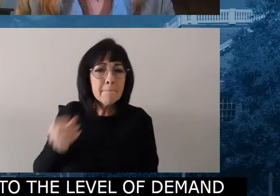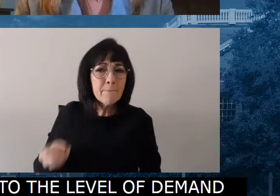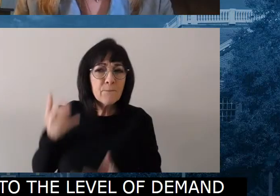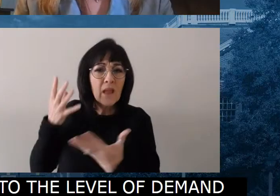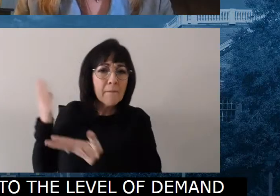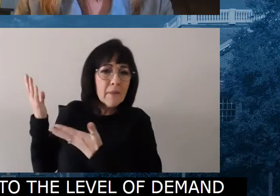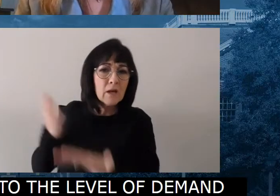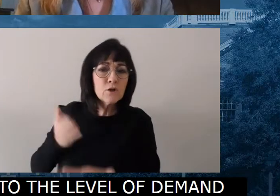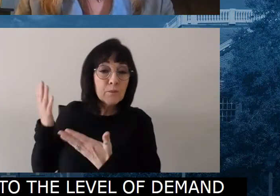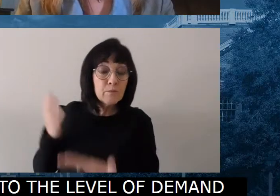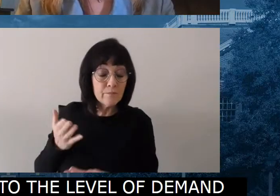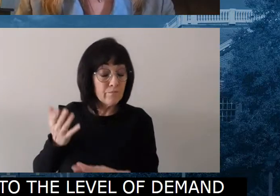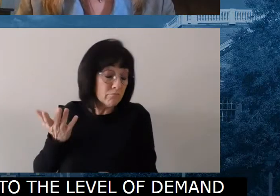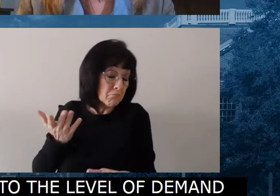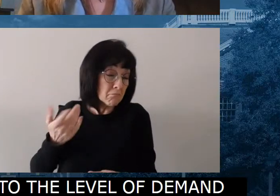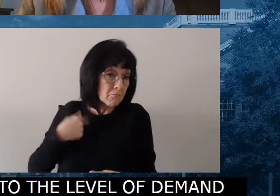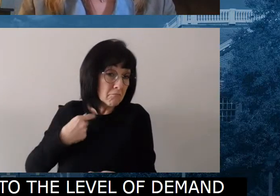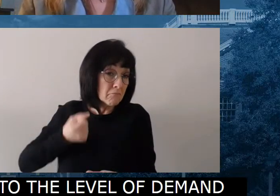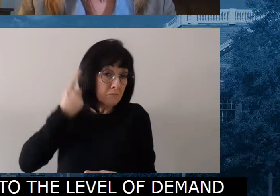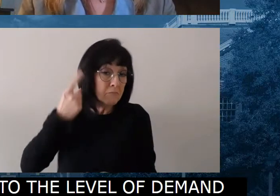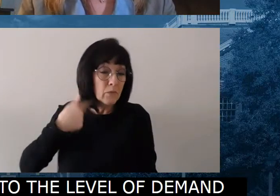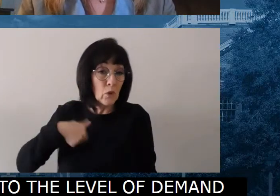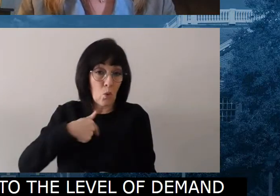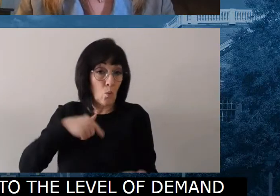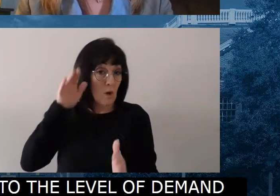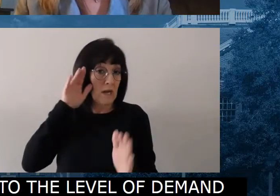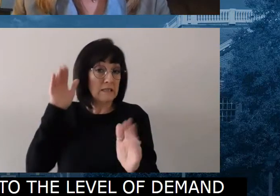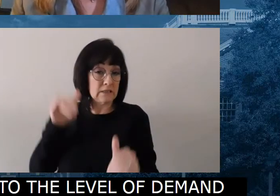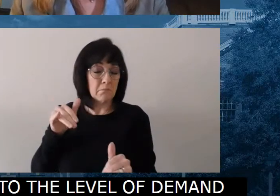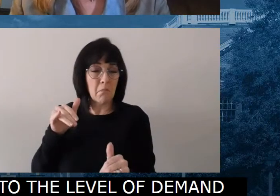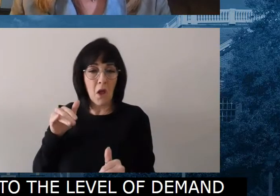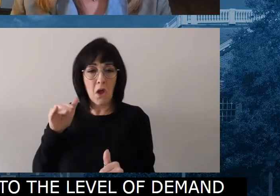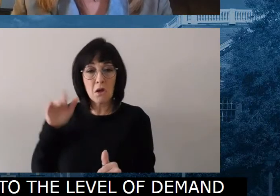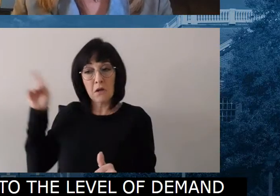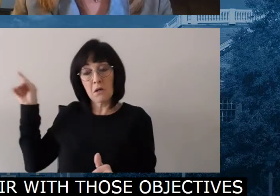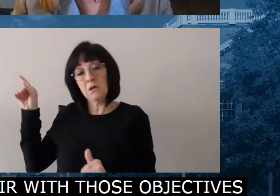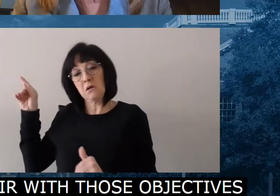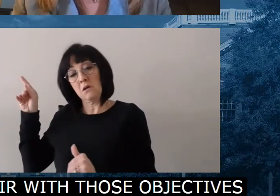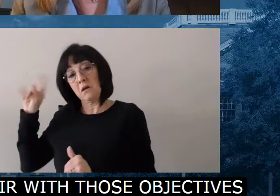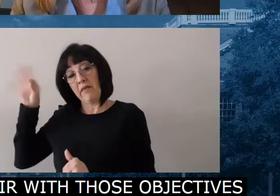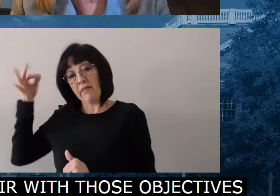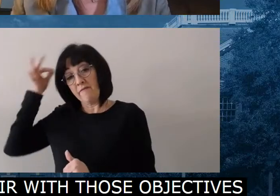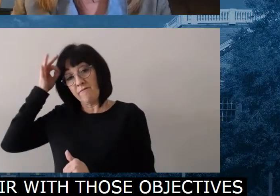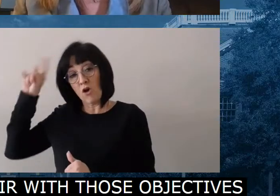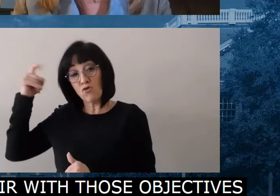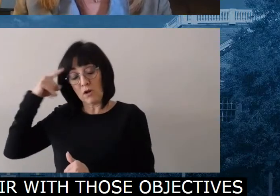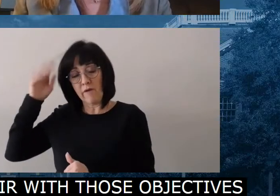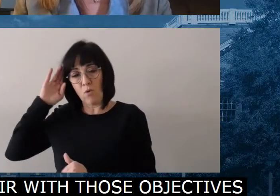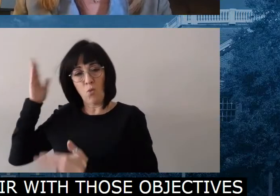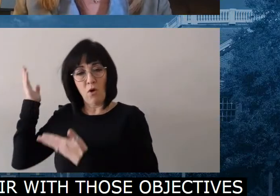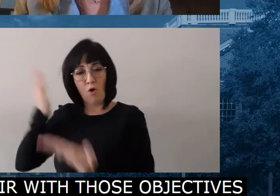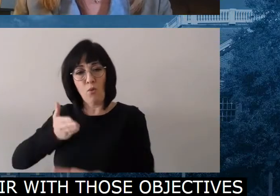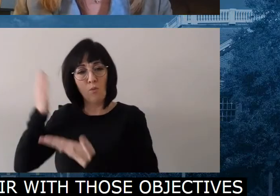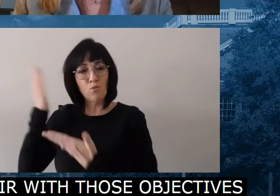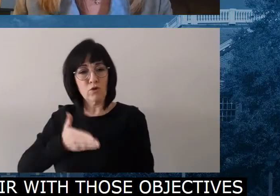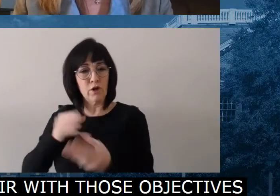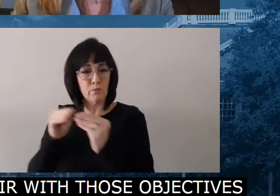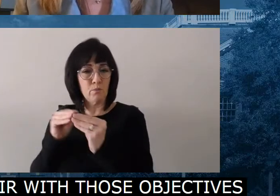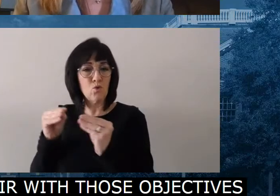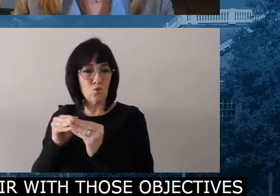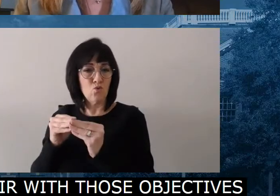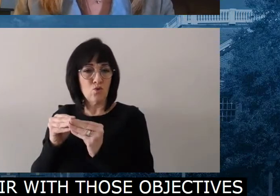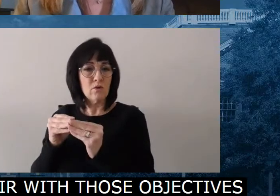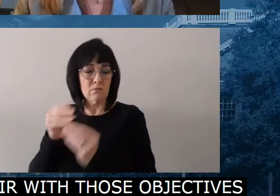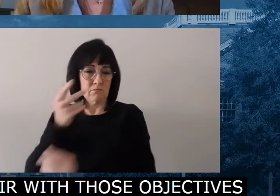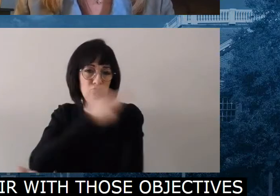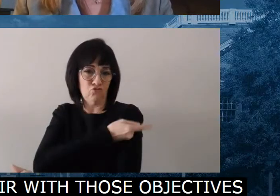increases. So we expect supply to continue to increase in the original priorities. The